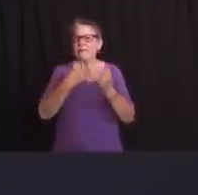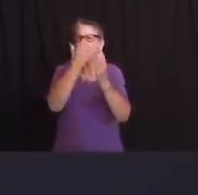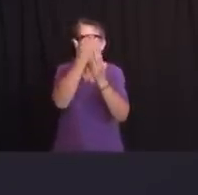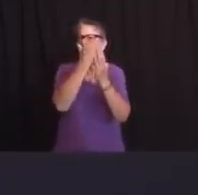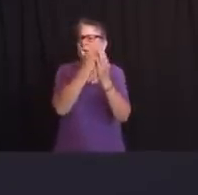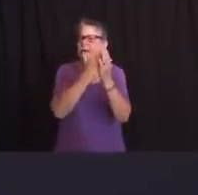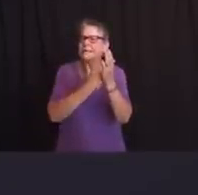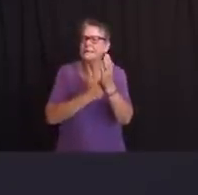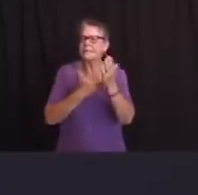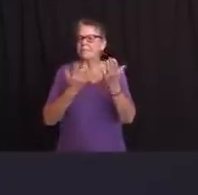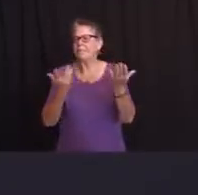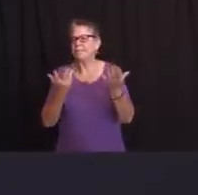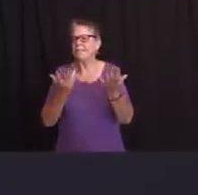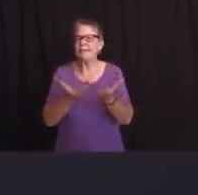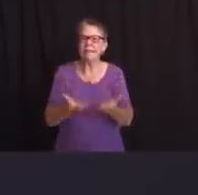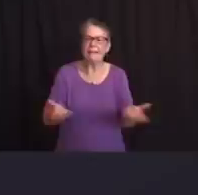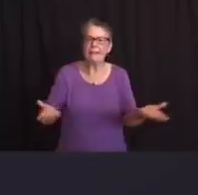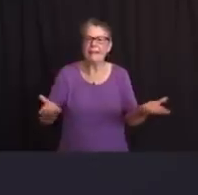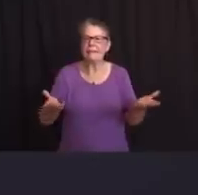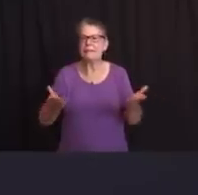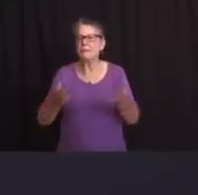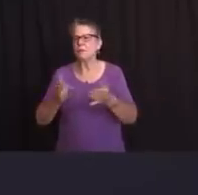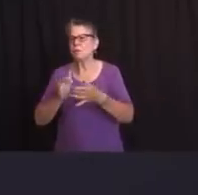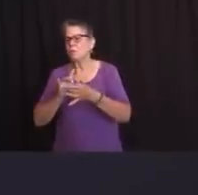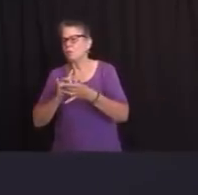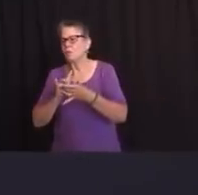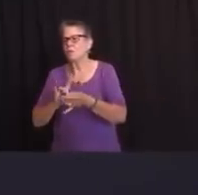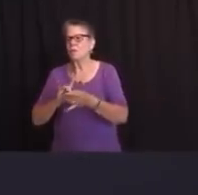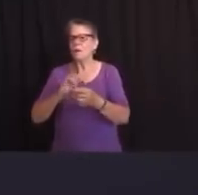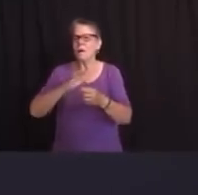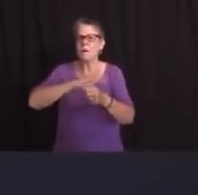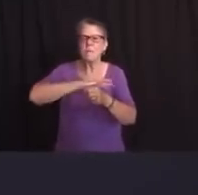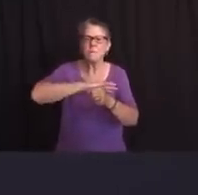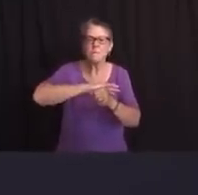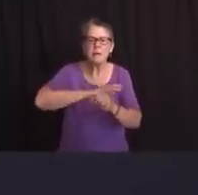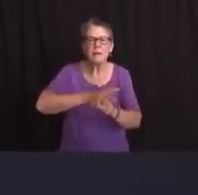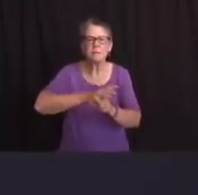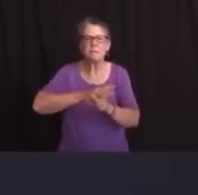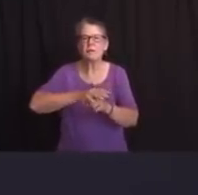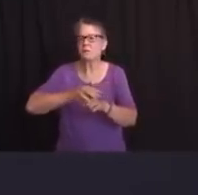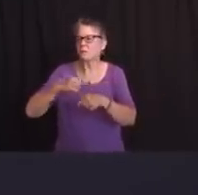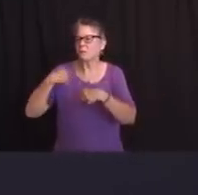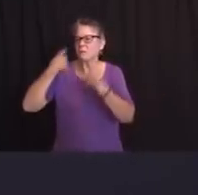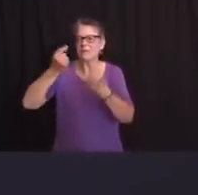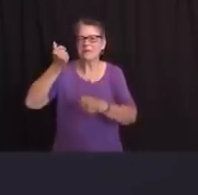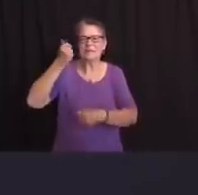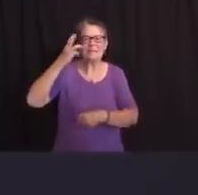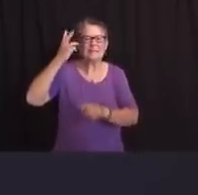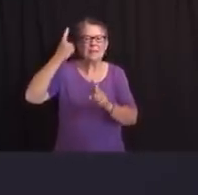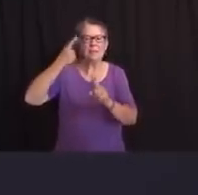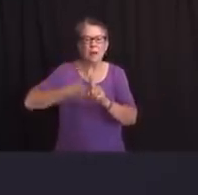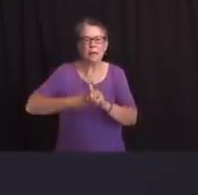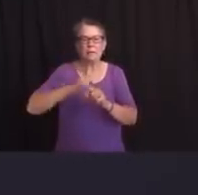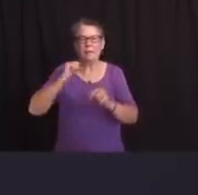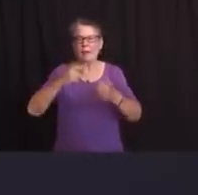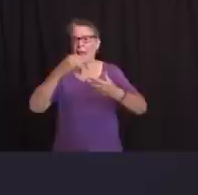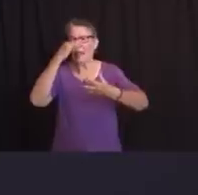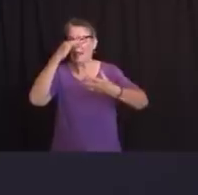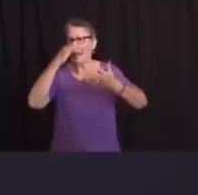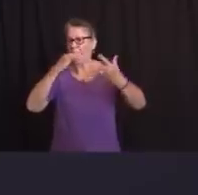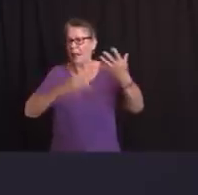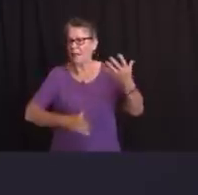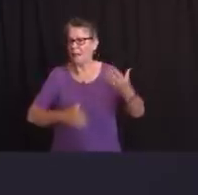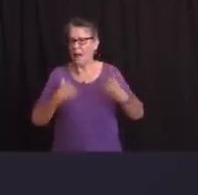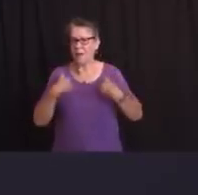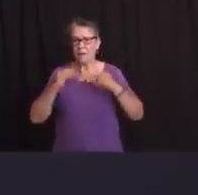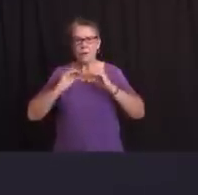realities associated with this pandemic over the past 16 months that have no explanation. And I think it's a good reminder